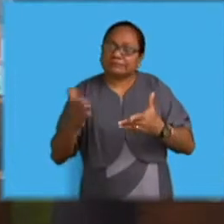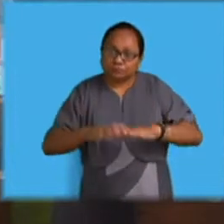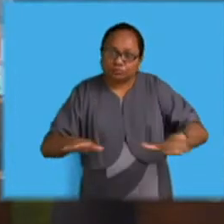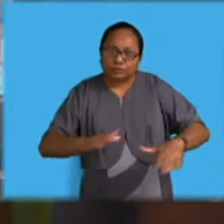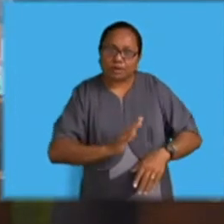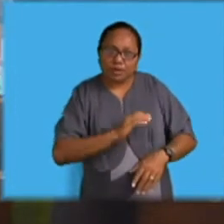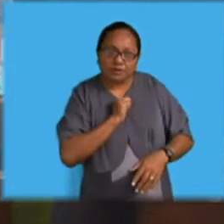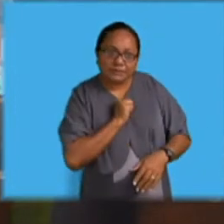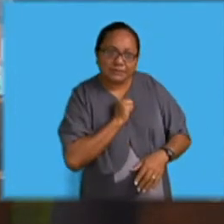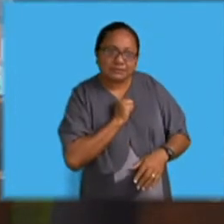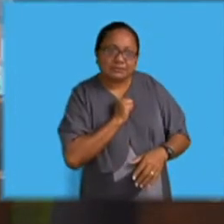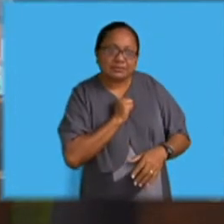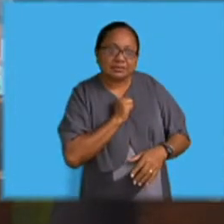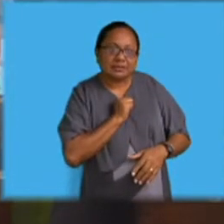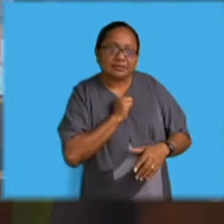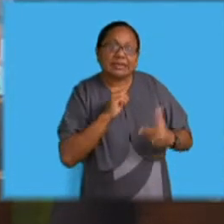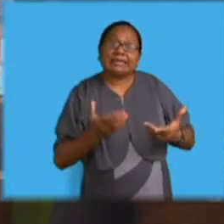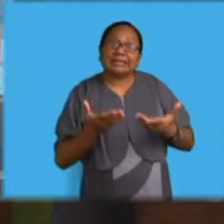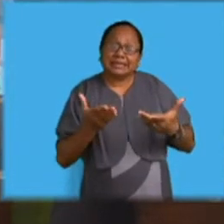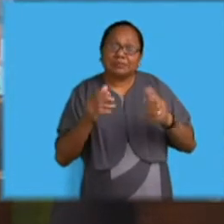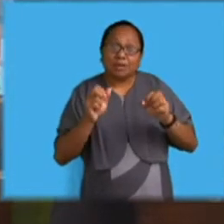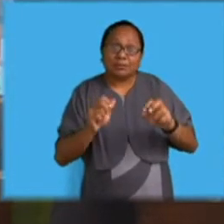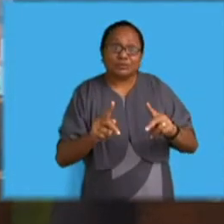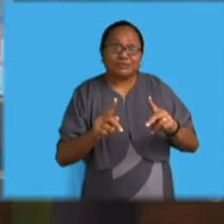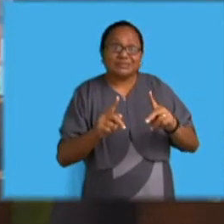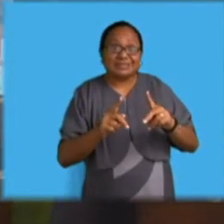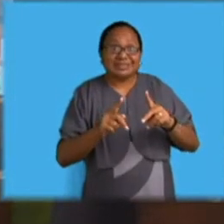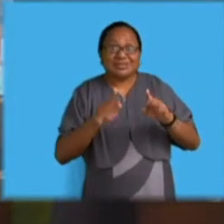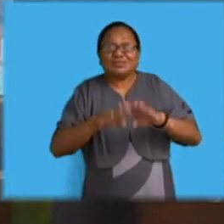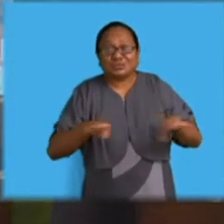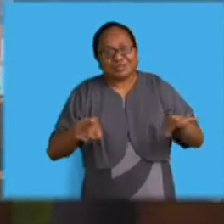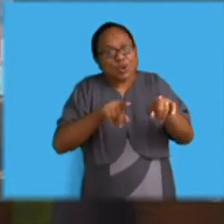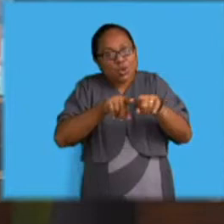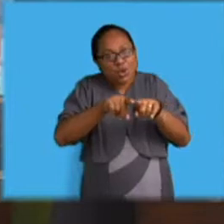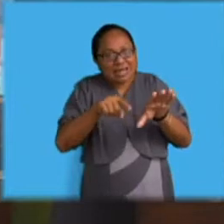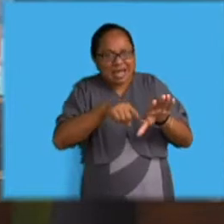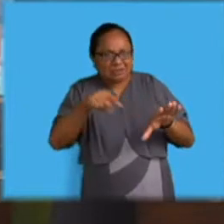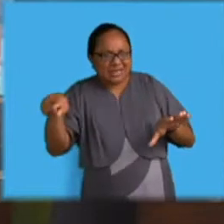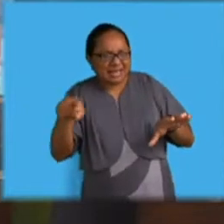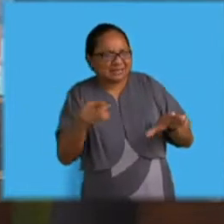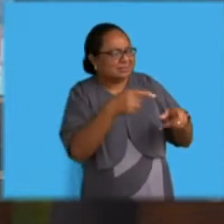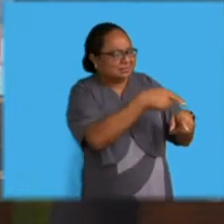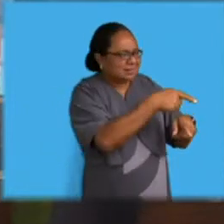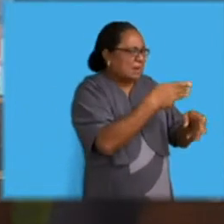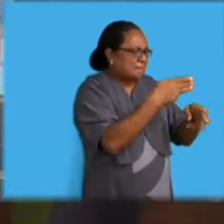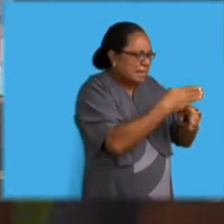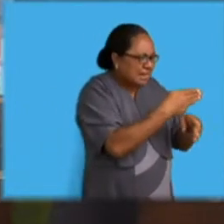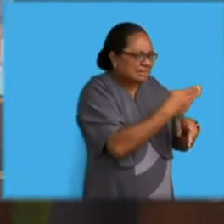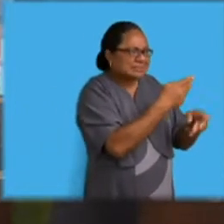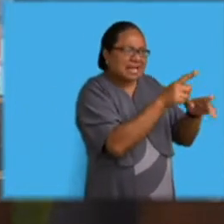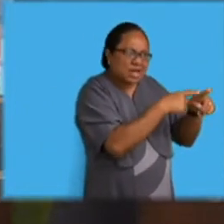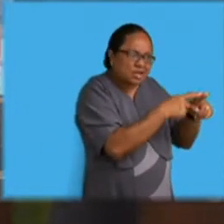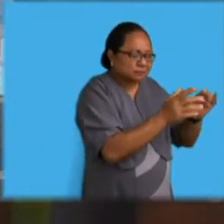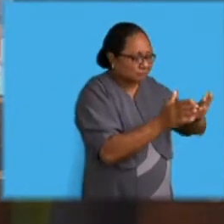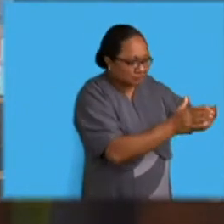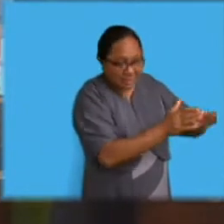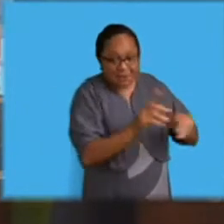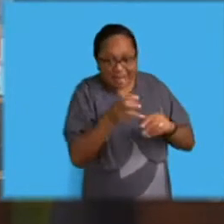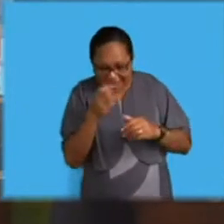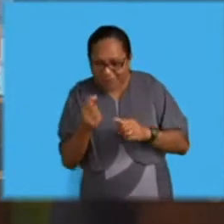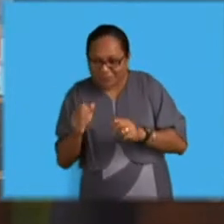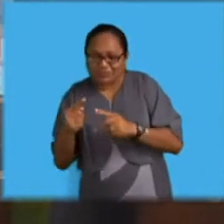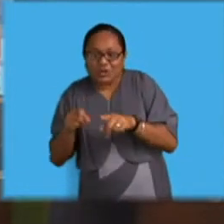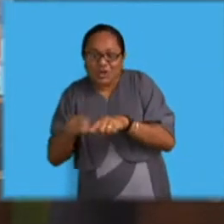confidence, it gives them opportunity to learn outside the materials provided through textbook and through the curriculum.